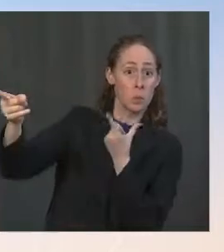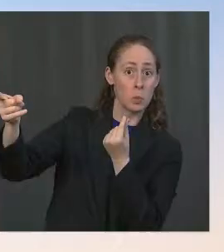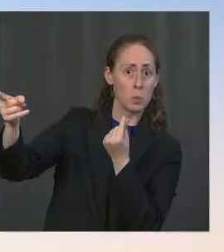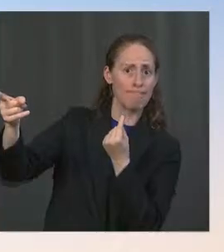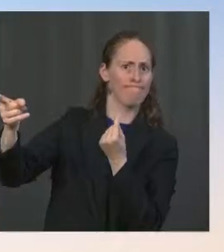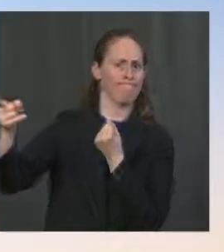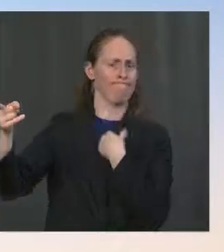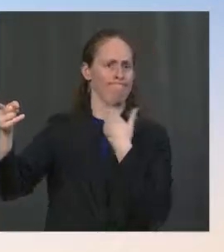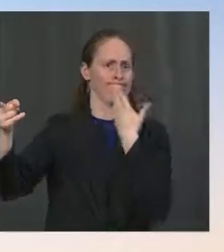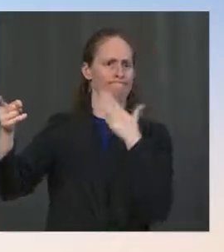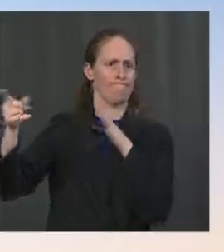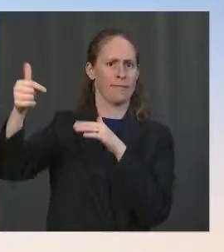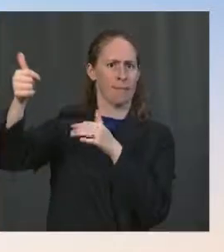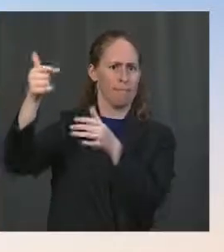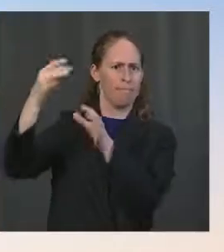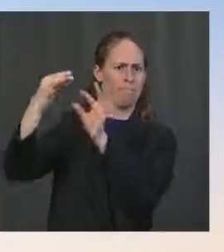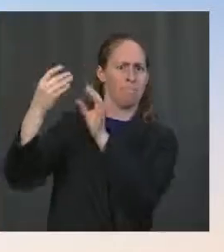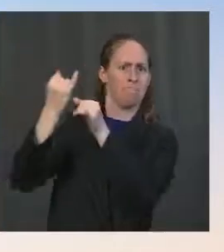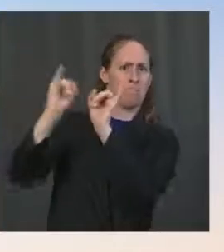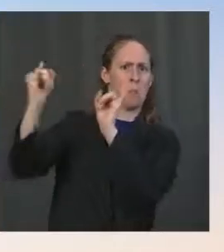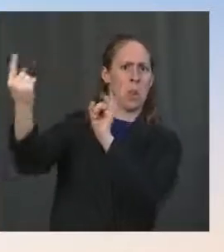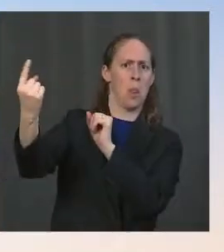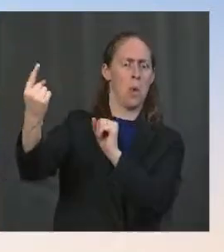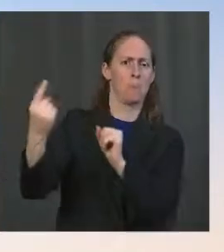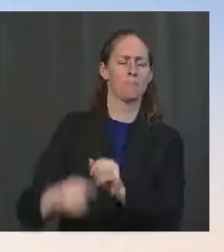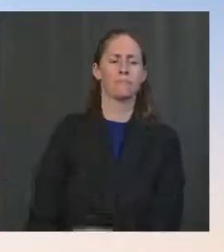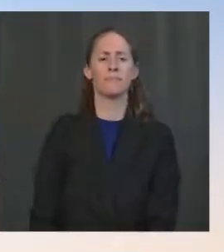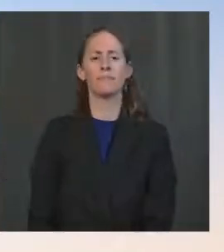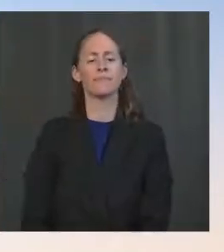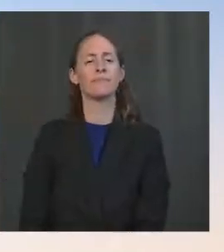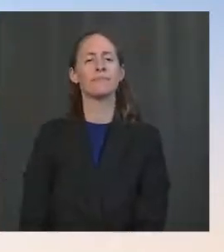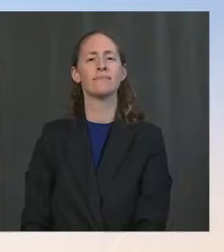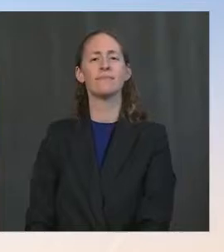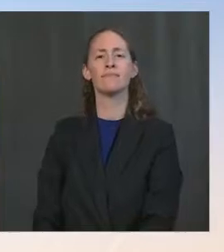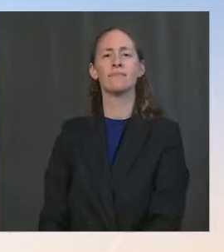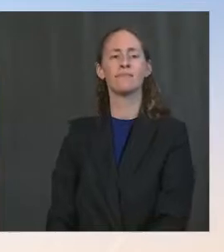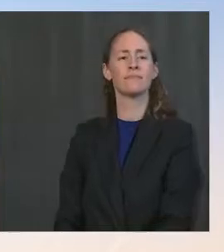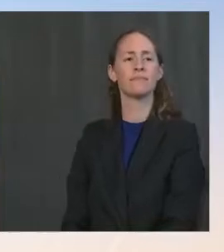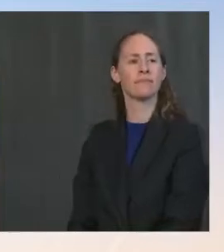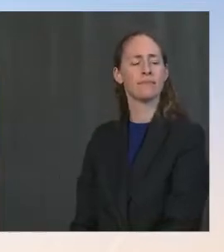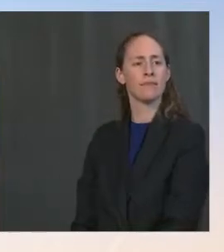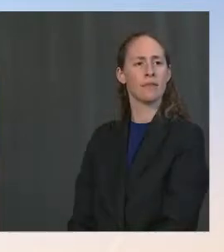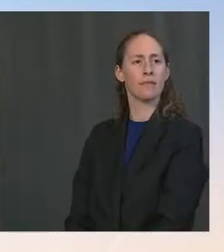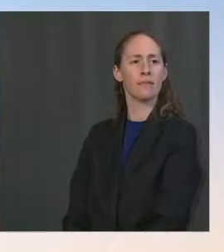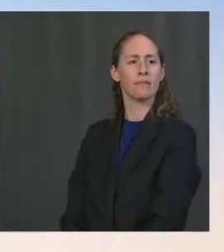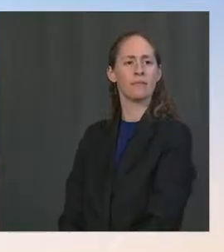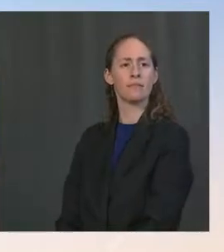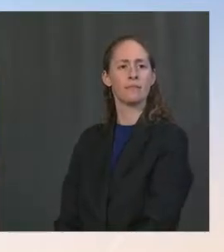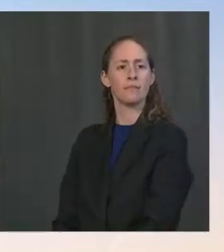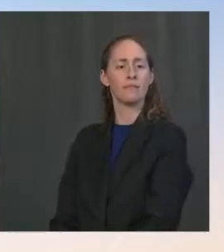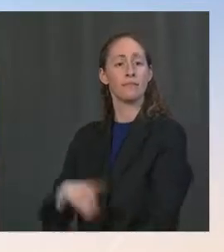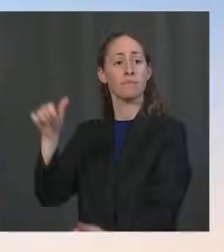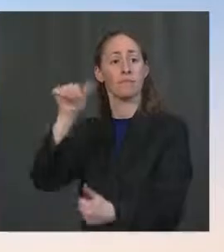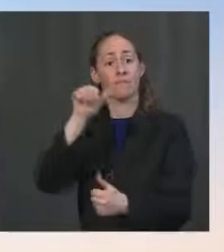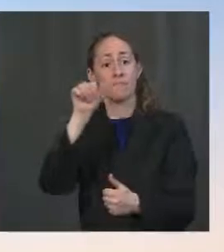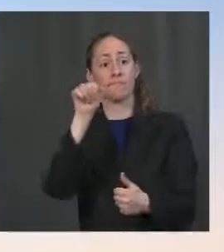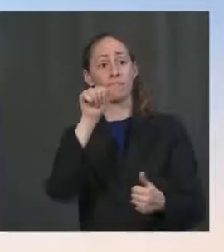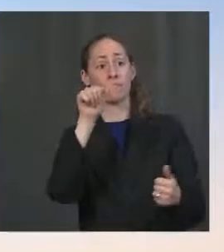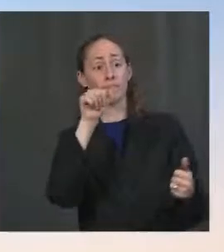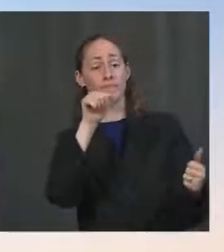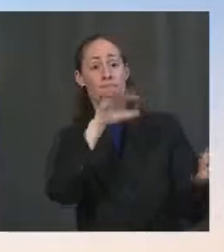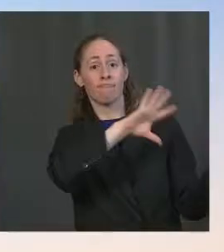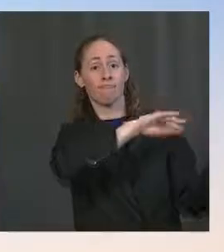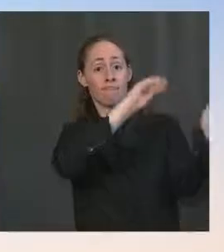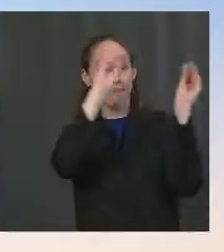that front. Go ahead. Has the administration explored whether to grant Afghans living in the United States, including refugees, temporary protected